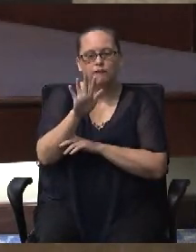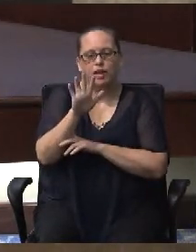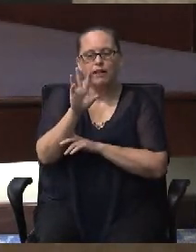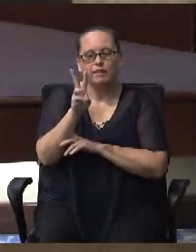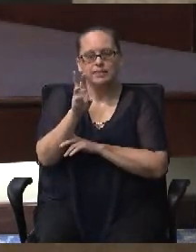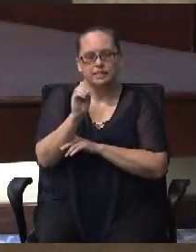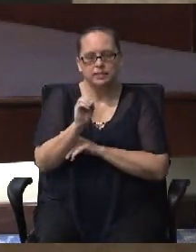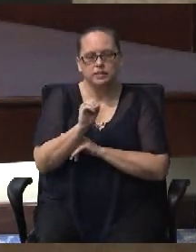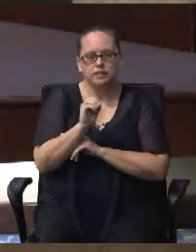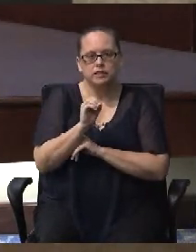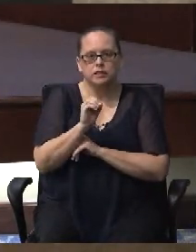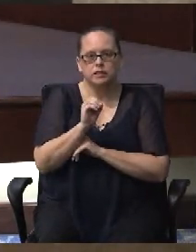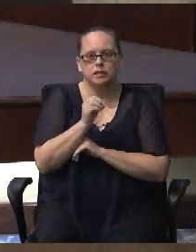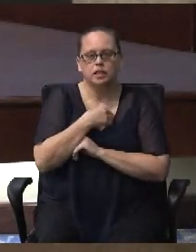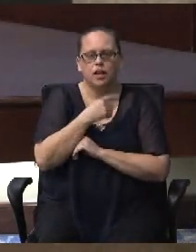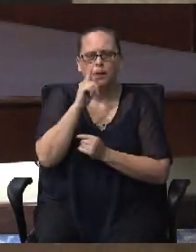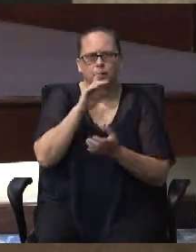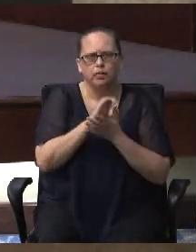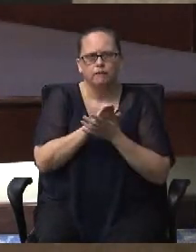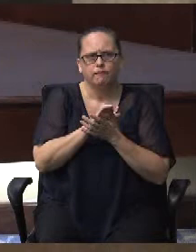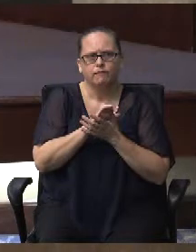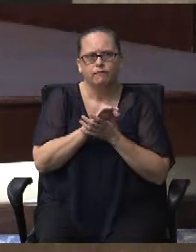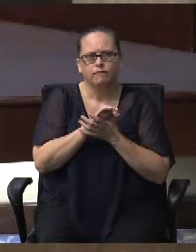2021-560. And I believe